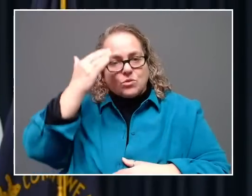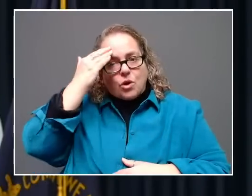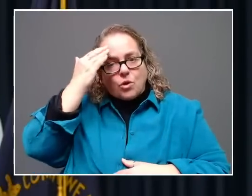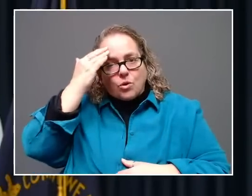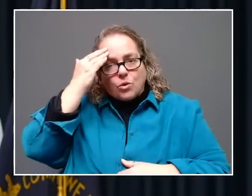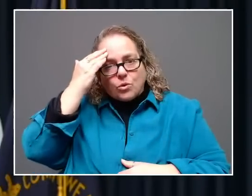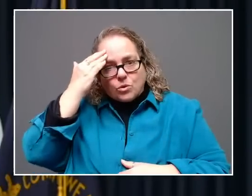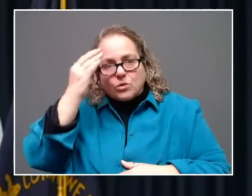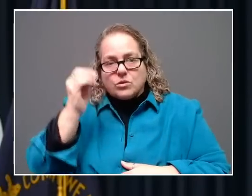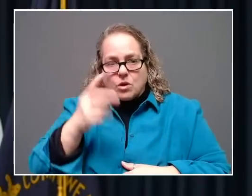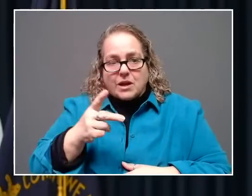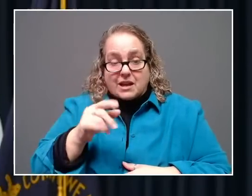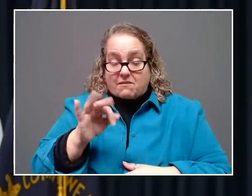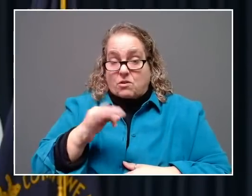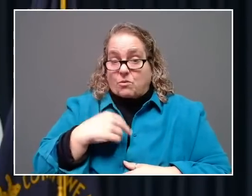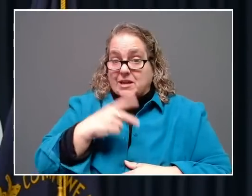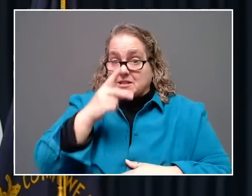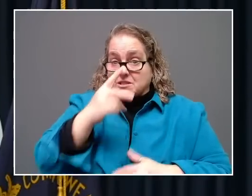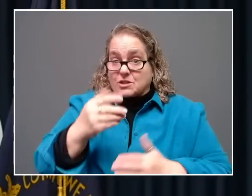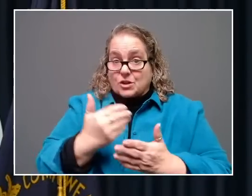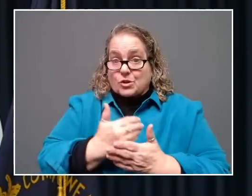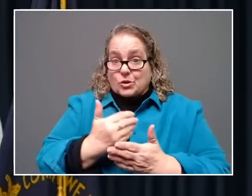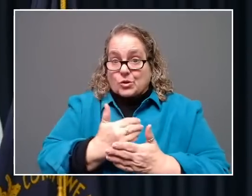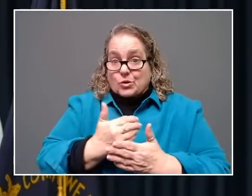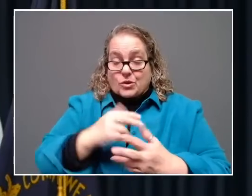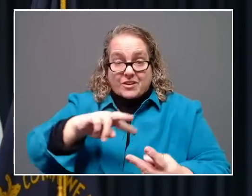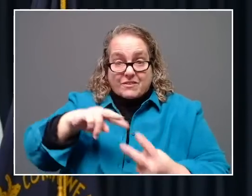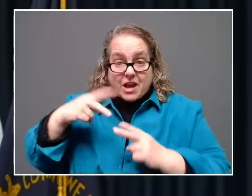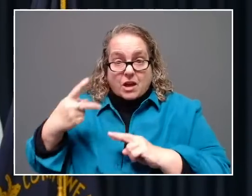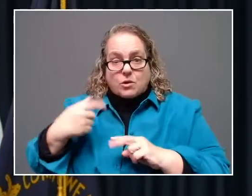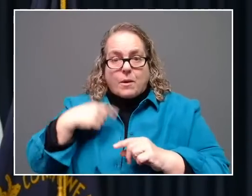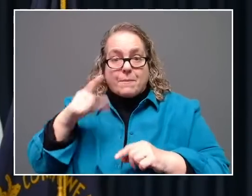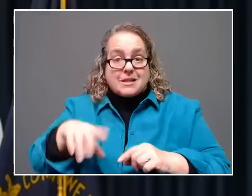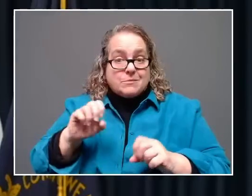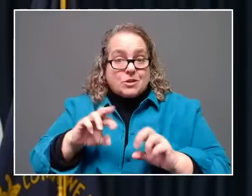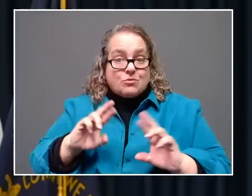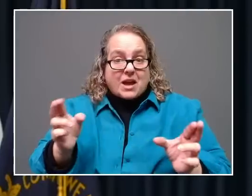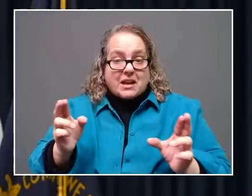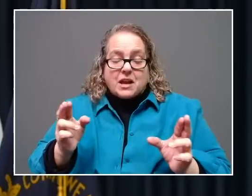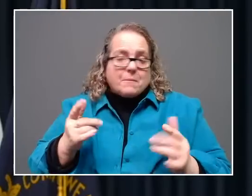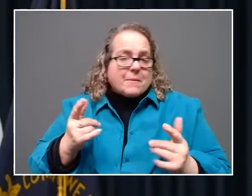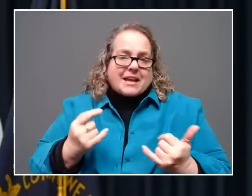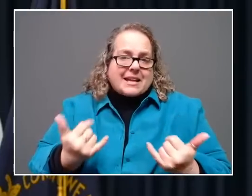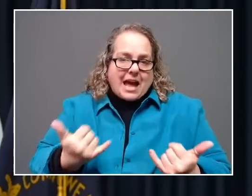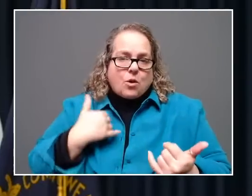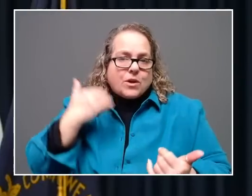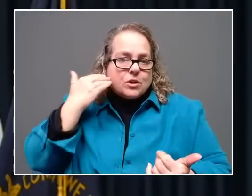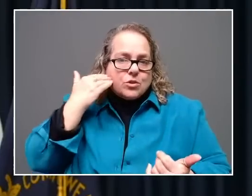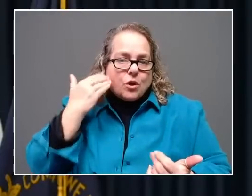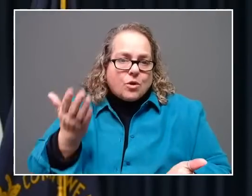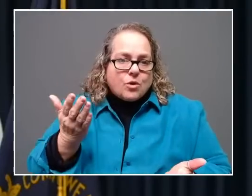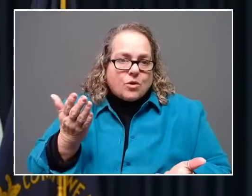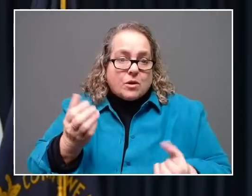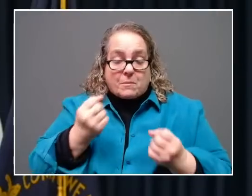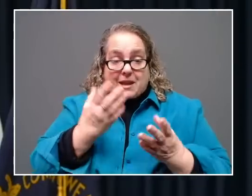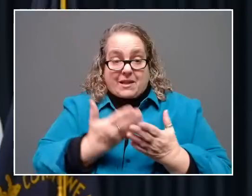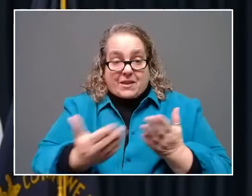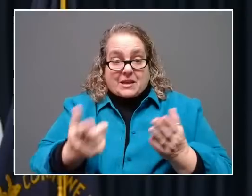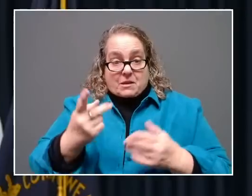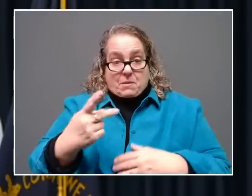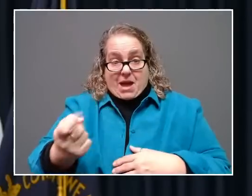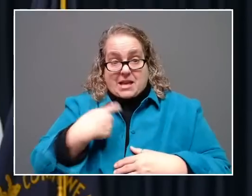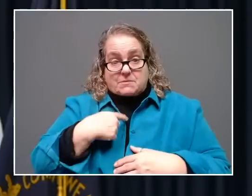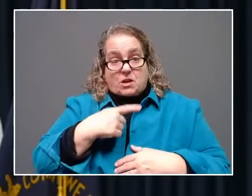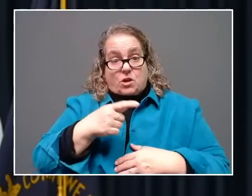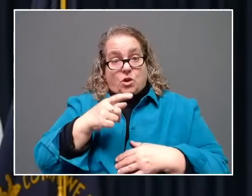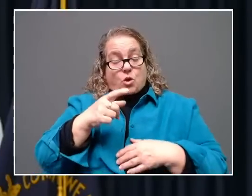new variant, and we need to be ready for it. I'm asked at different times if I could go back in time and change a decision or a way to talk about